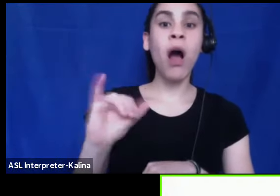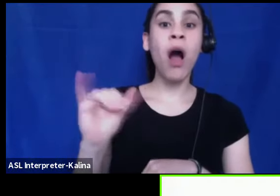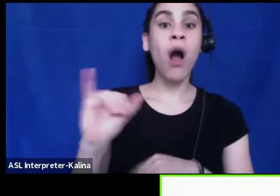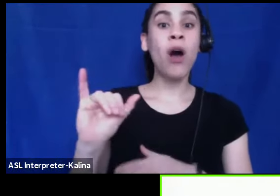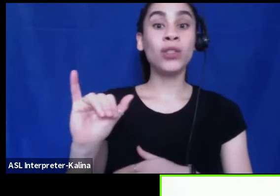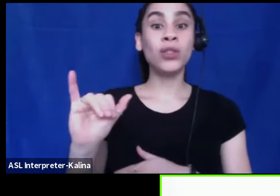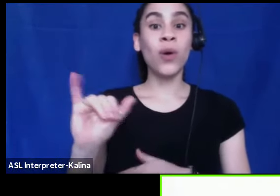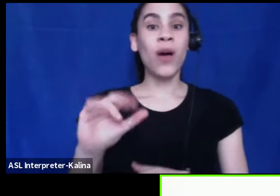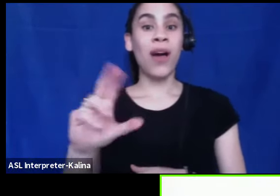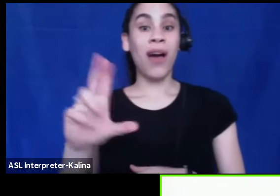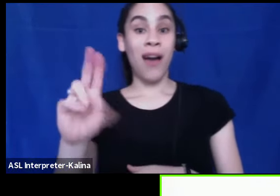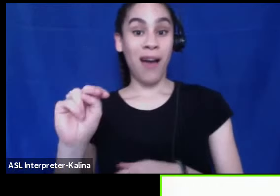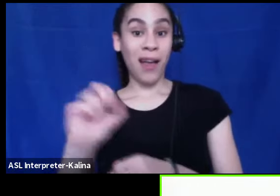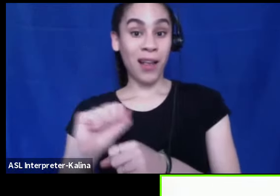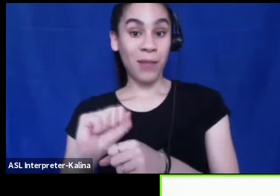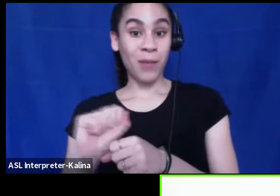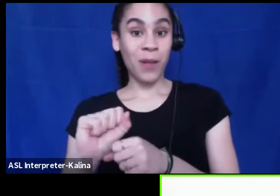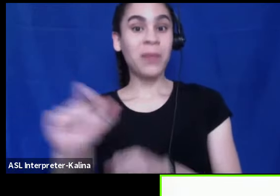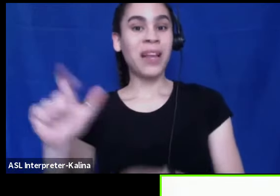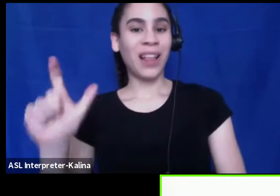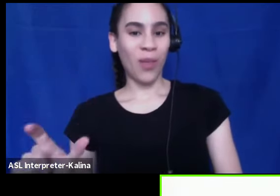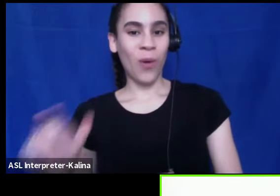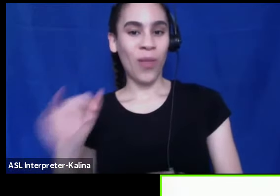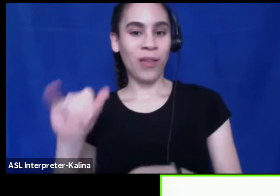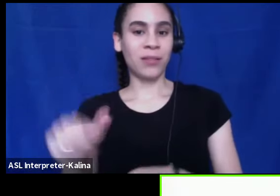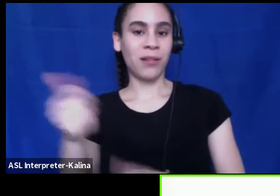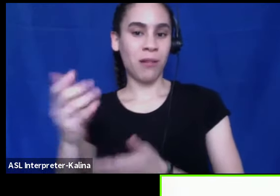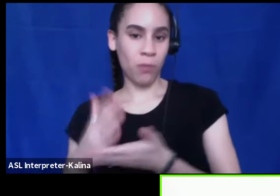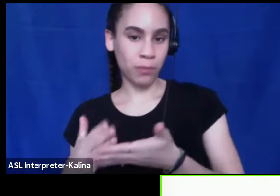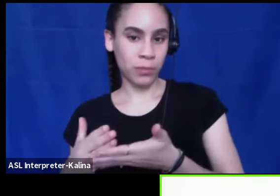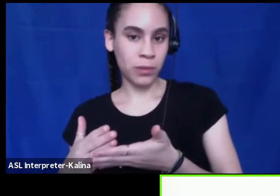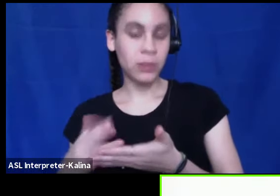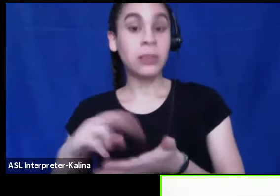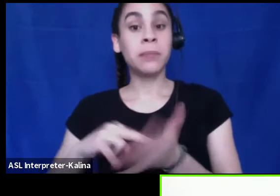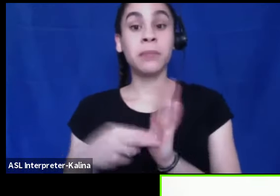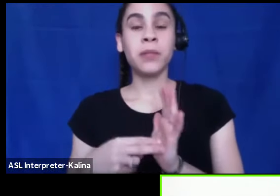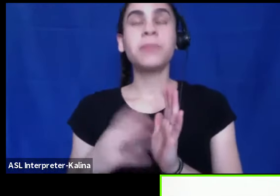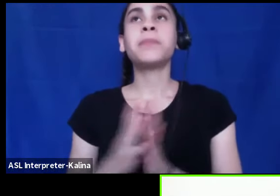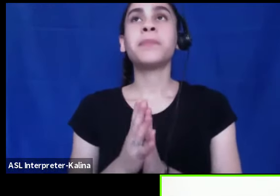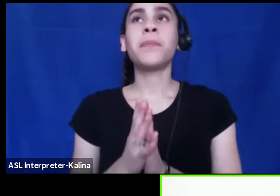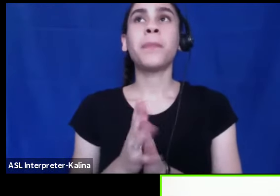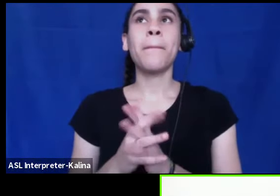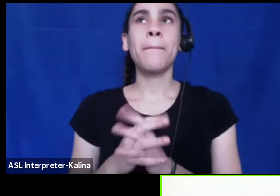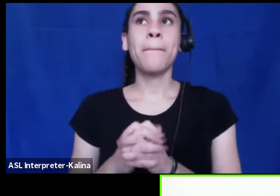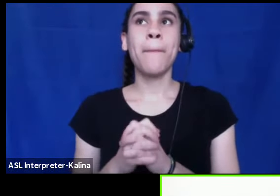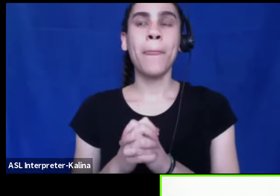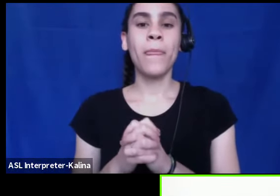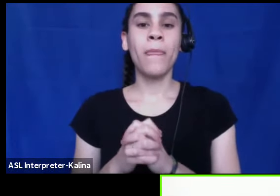low. And, that means that, so in